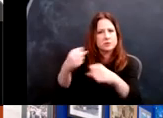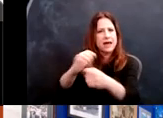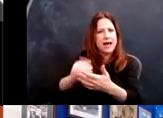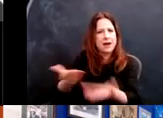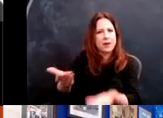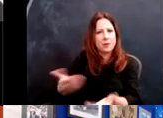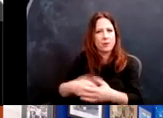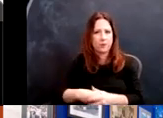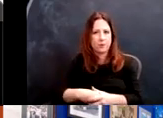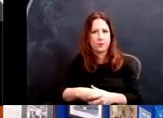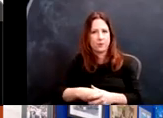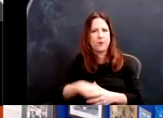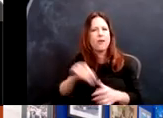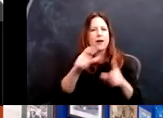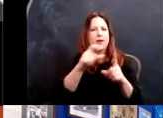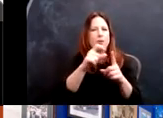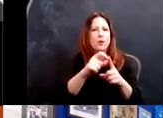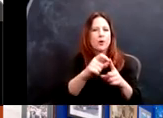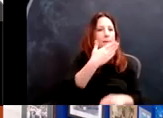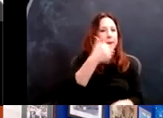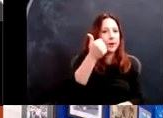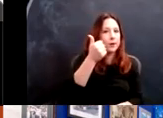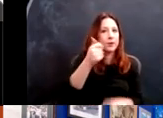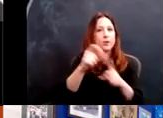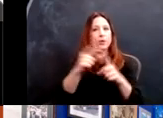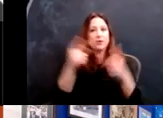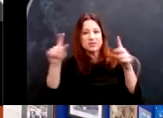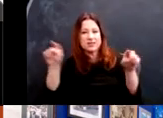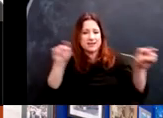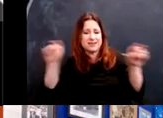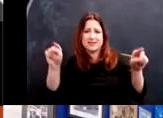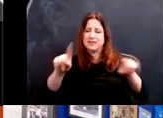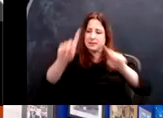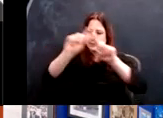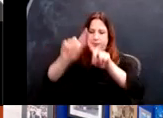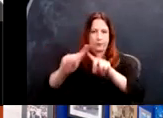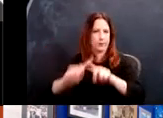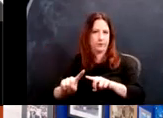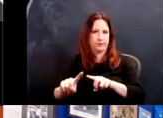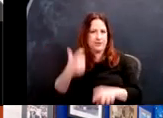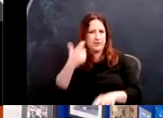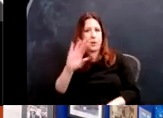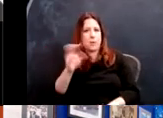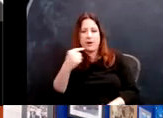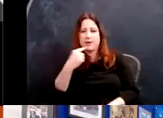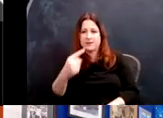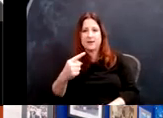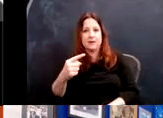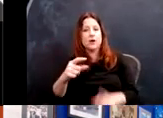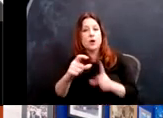The terms better or success are going to be different for everybody, like Brian shared, just the same way